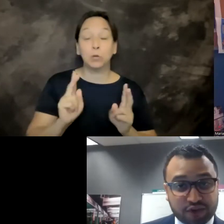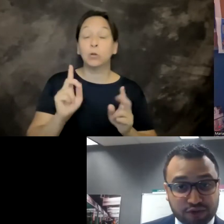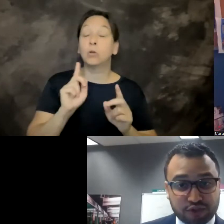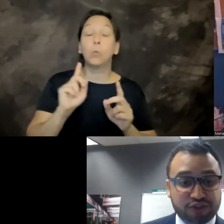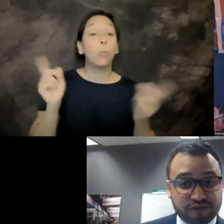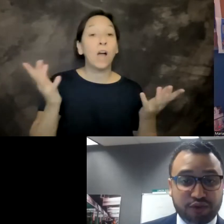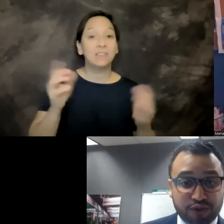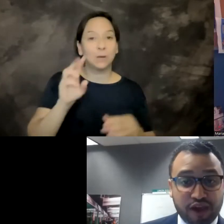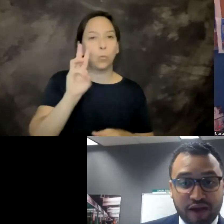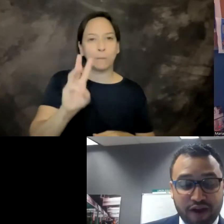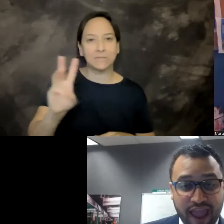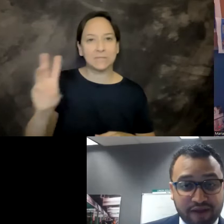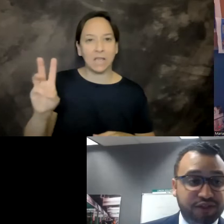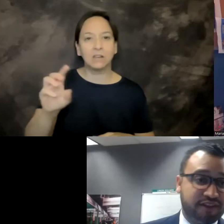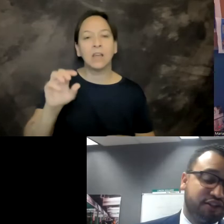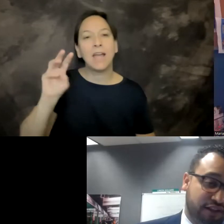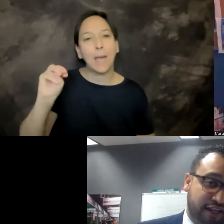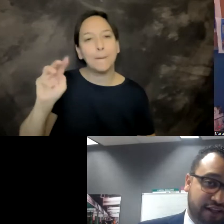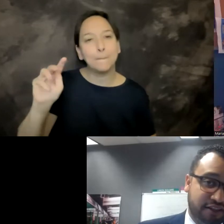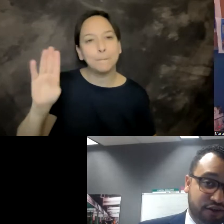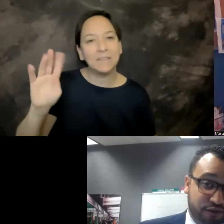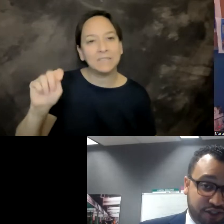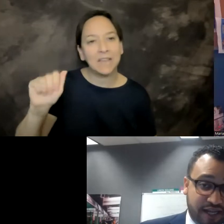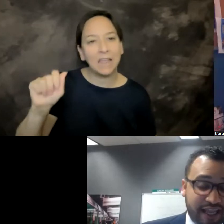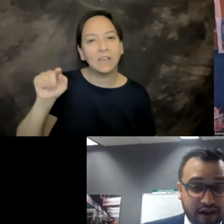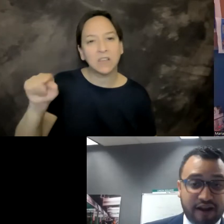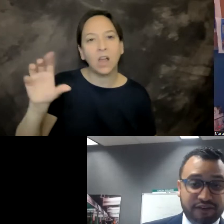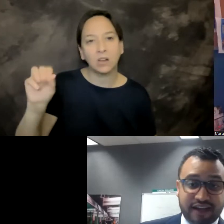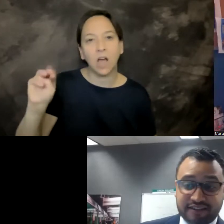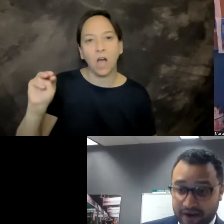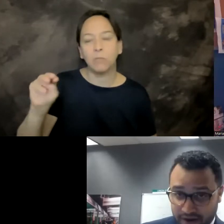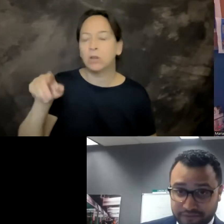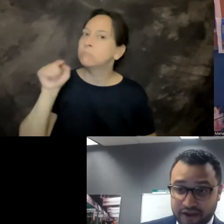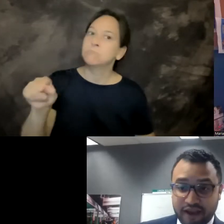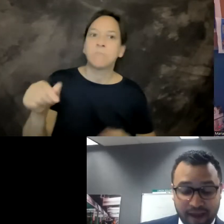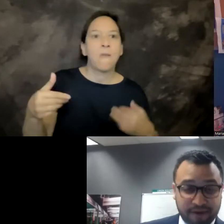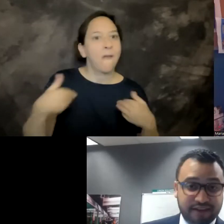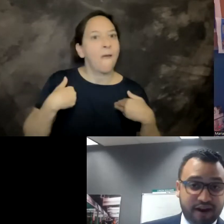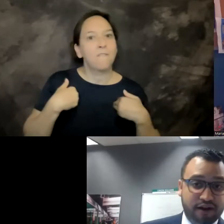be the sole source of truth for everything that's related to this diversion. I cannot emphasize that enough.